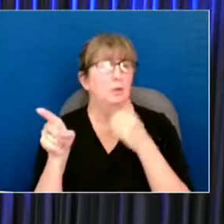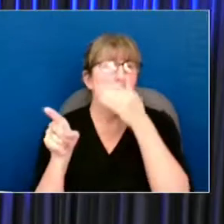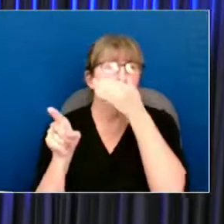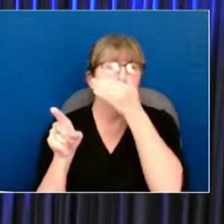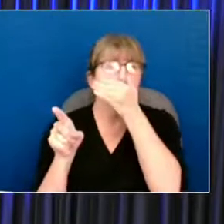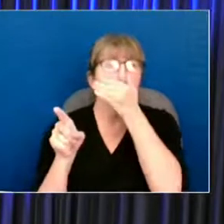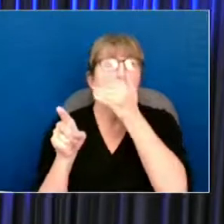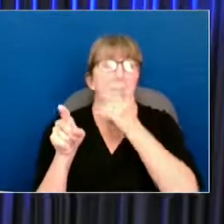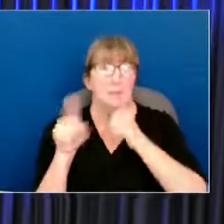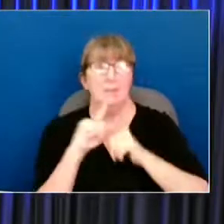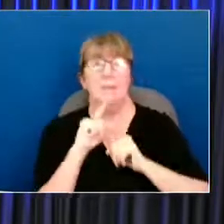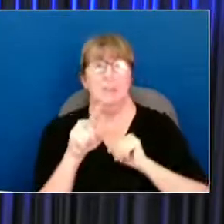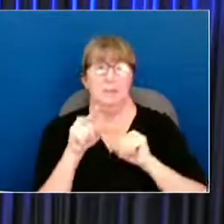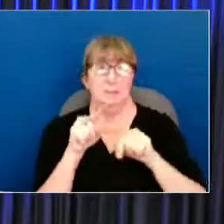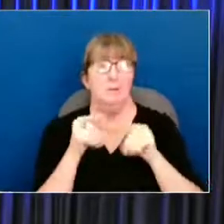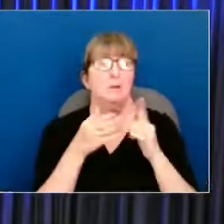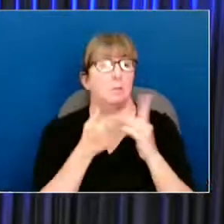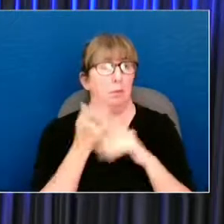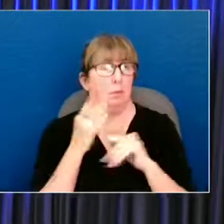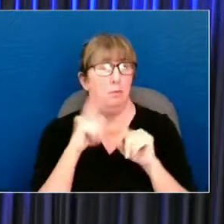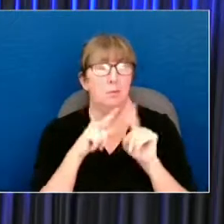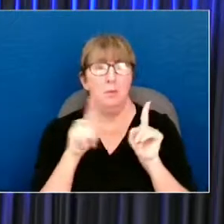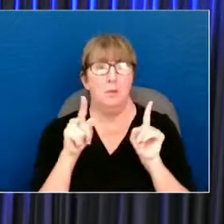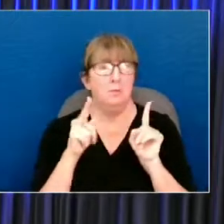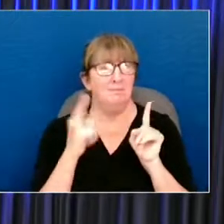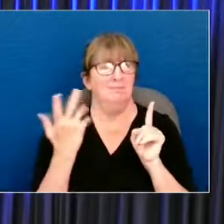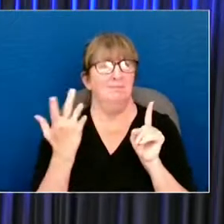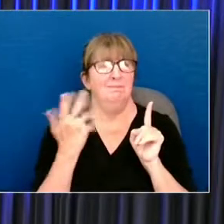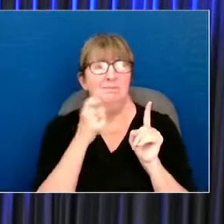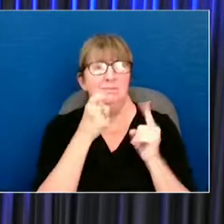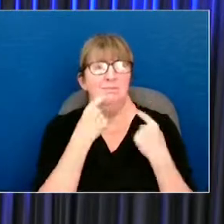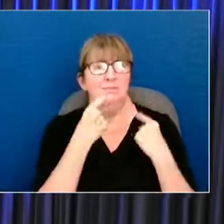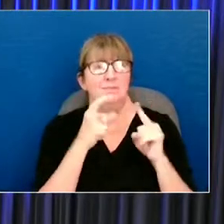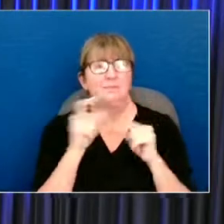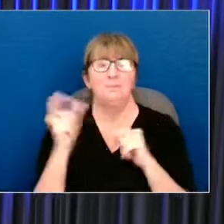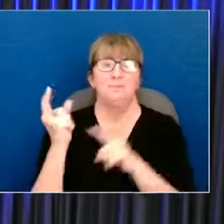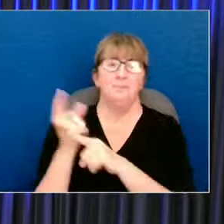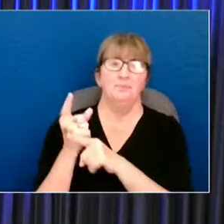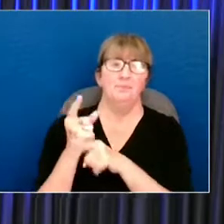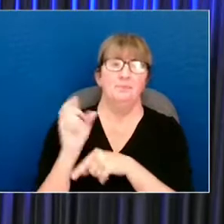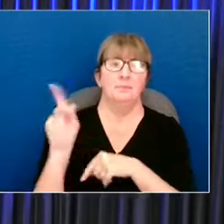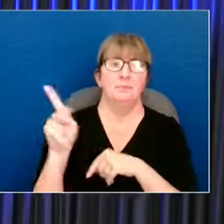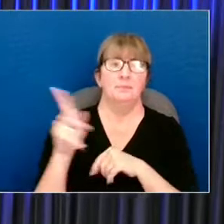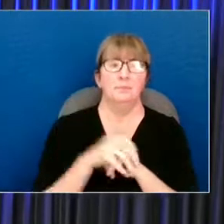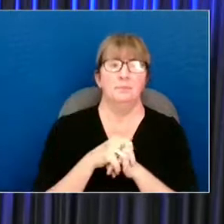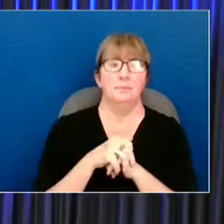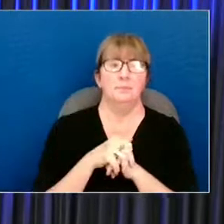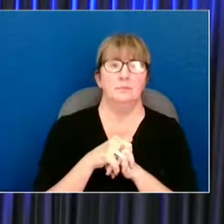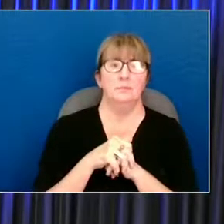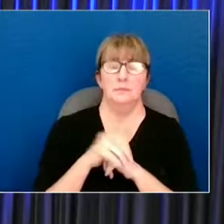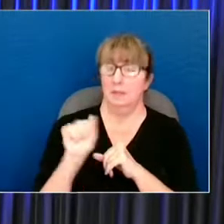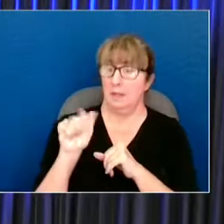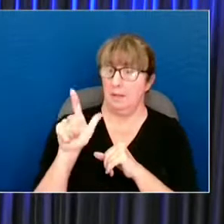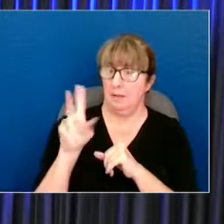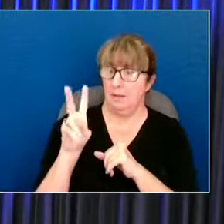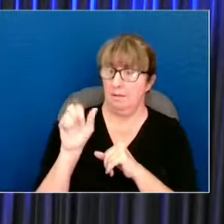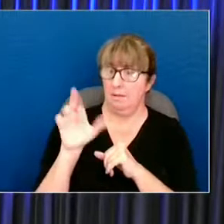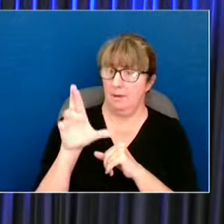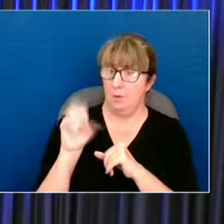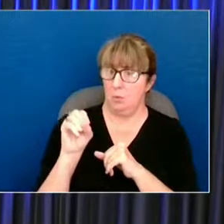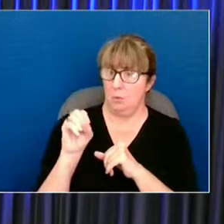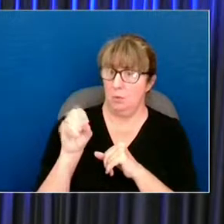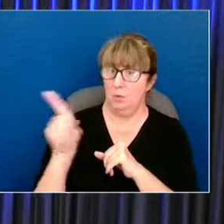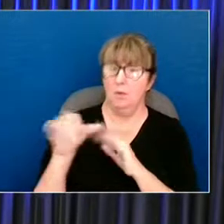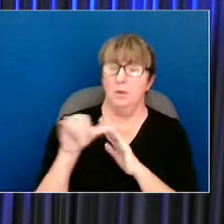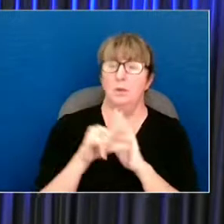don't see anything on the page. Right. Okay. So Alvaro, on the YouTube one, I don't